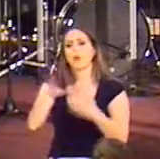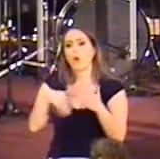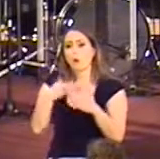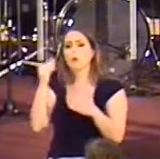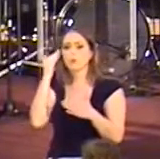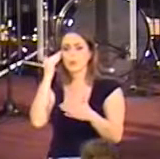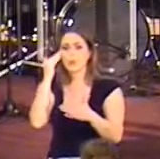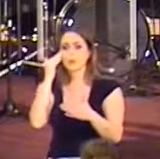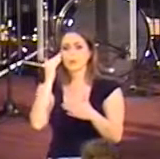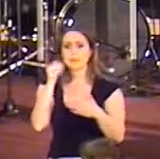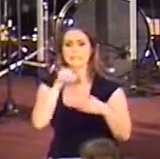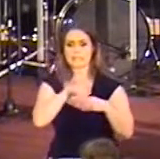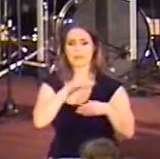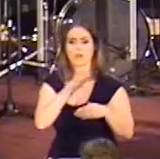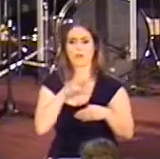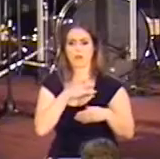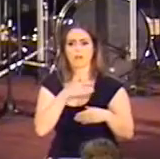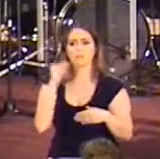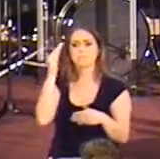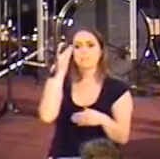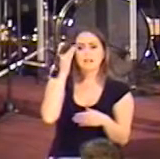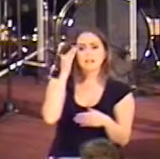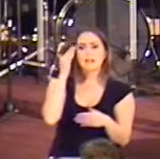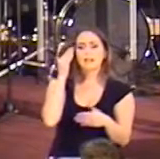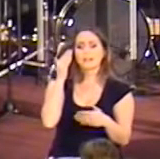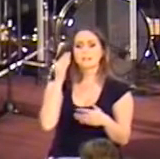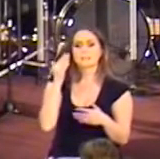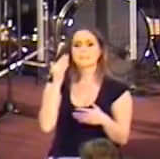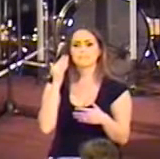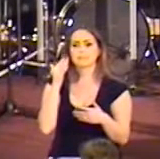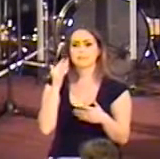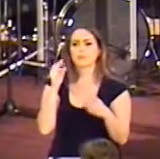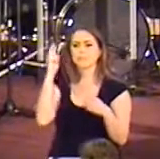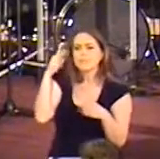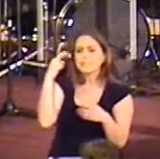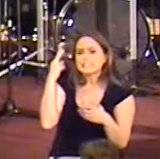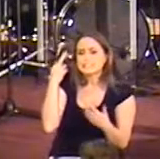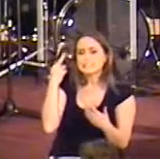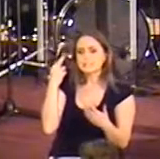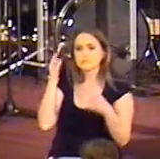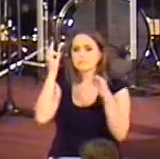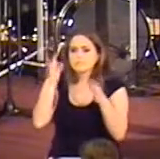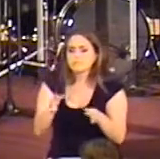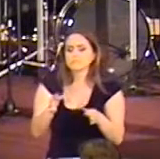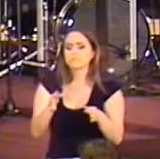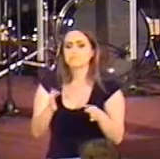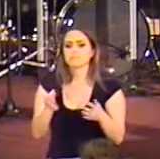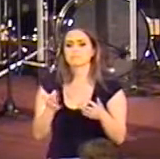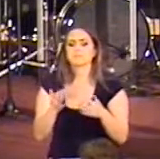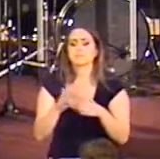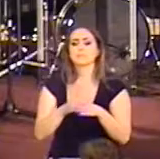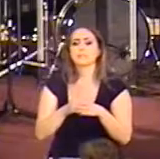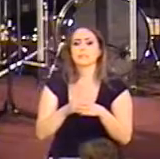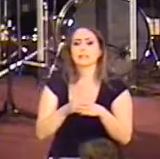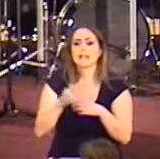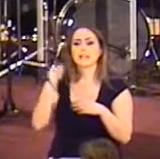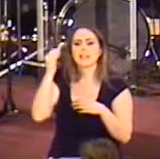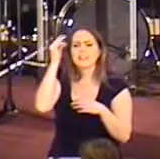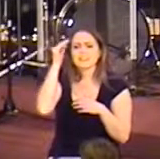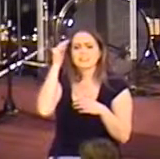happening in your heart and your mind, and he knows the pretense of your heart, and he knows decisions you're going to make. It says here, he thinks it over.